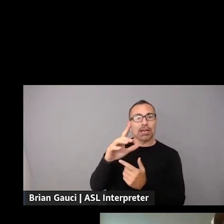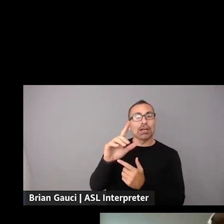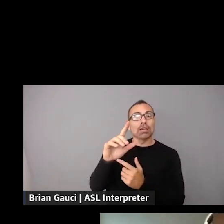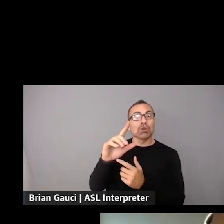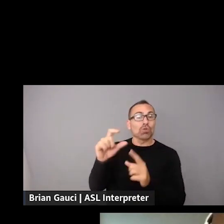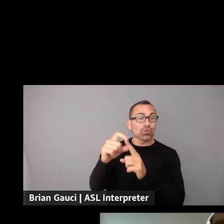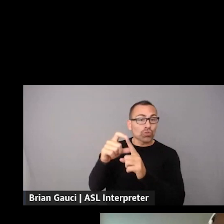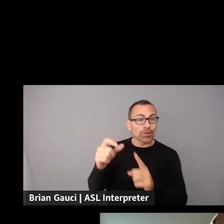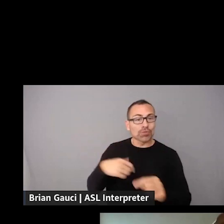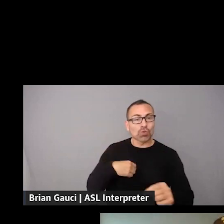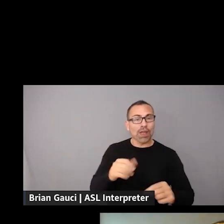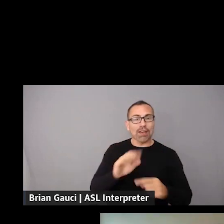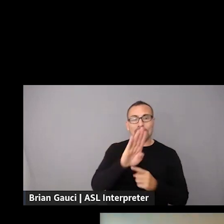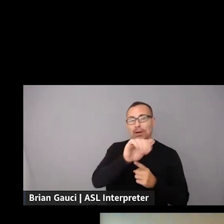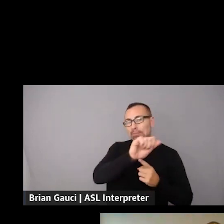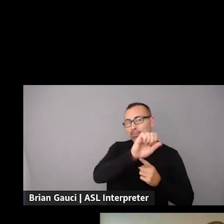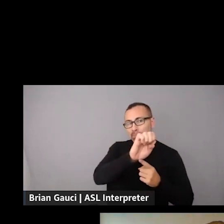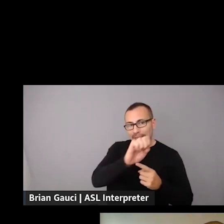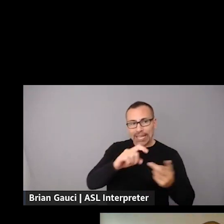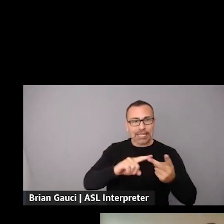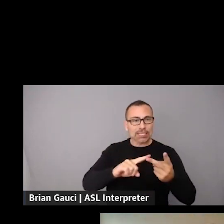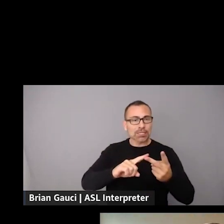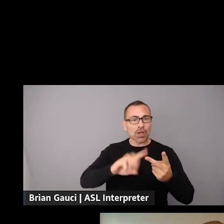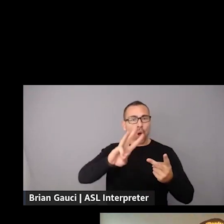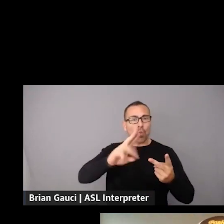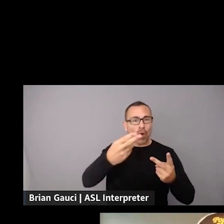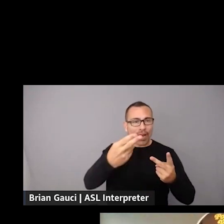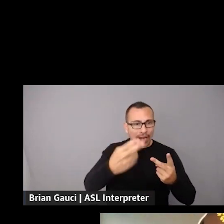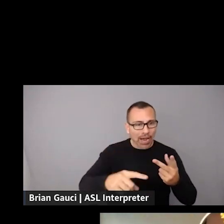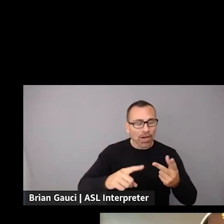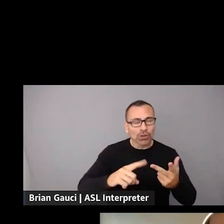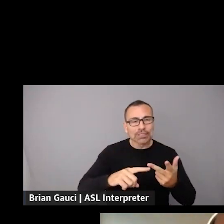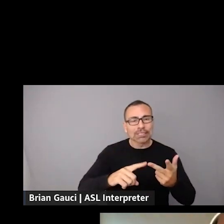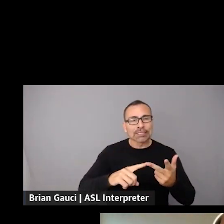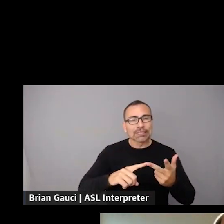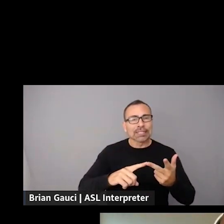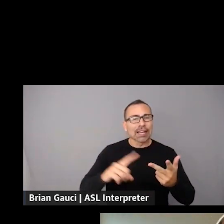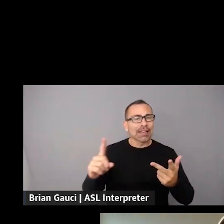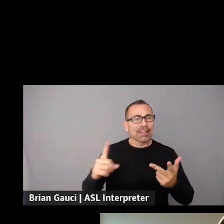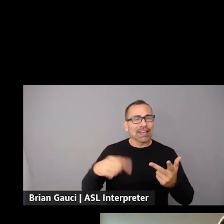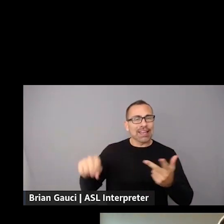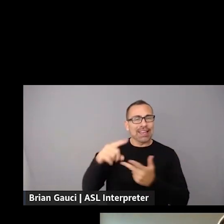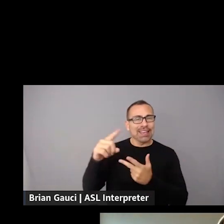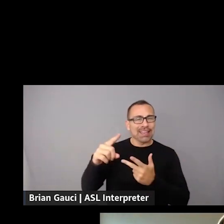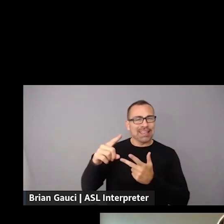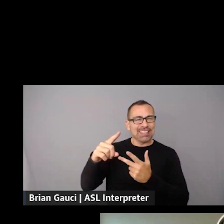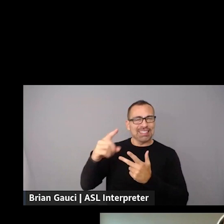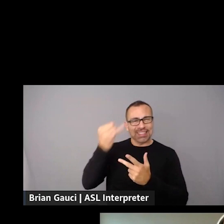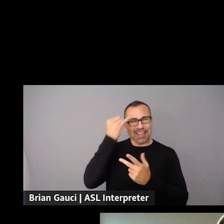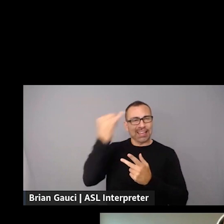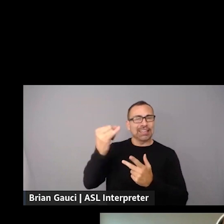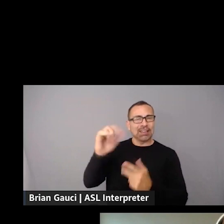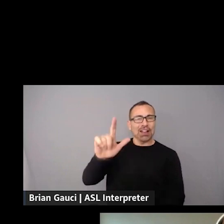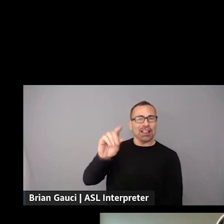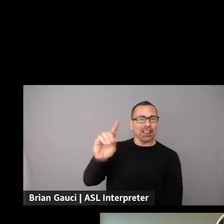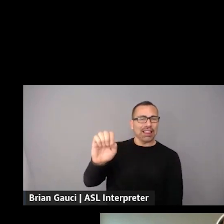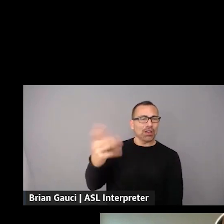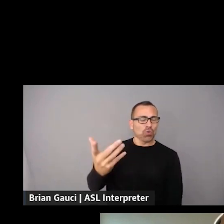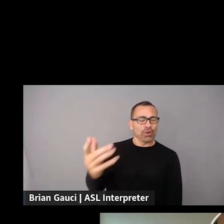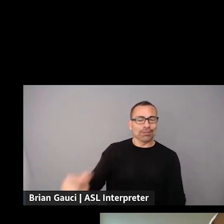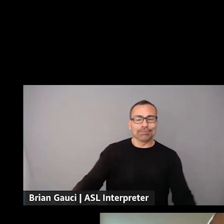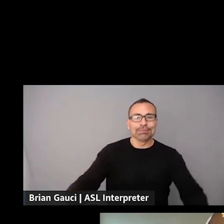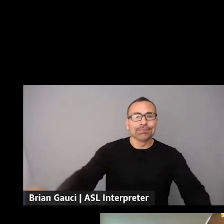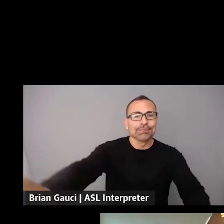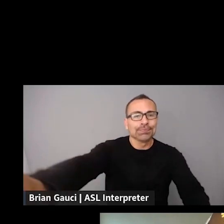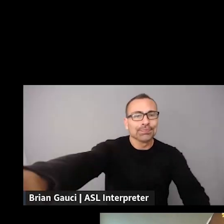data warehouses, and then I think the connotation that data lake brings is there's the old saying